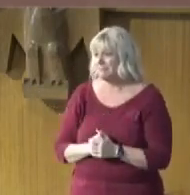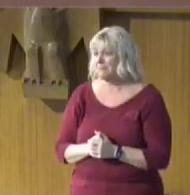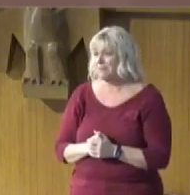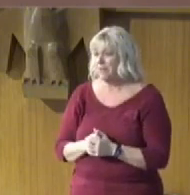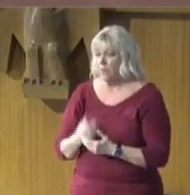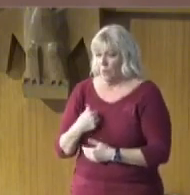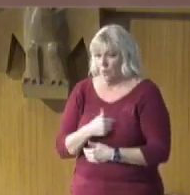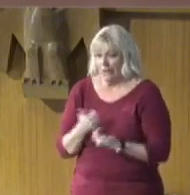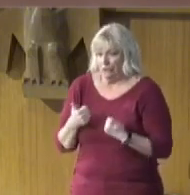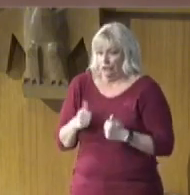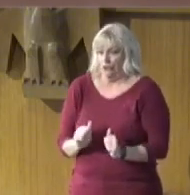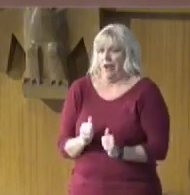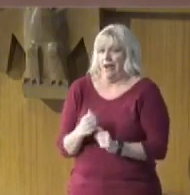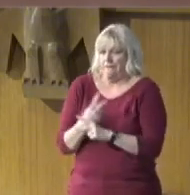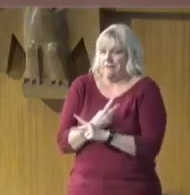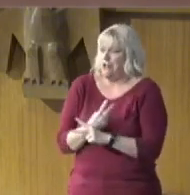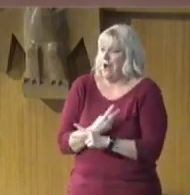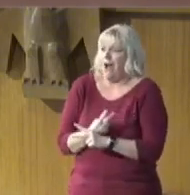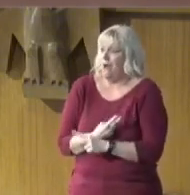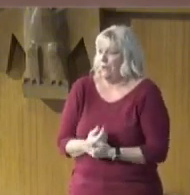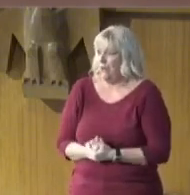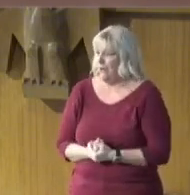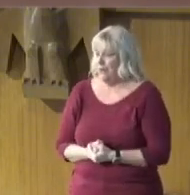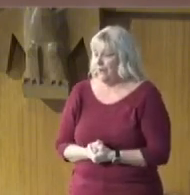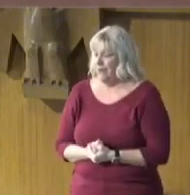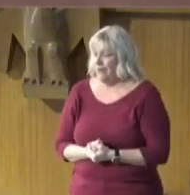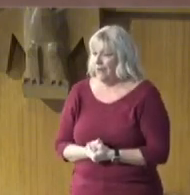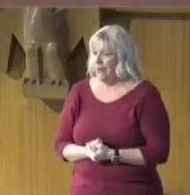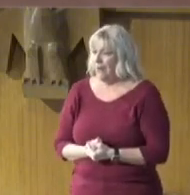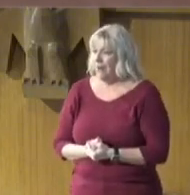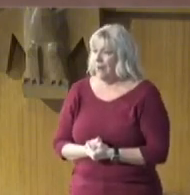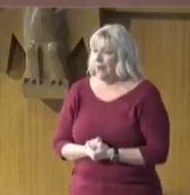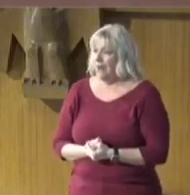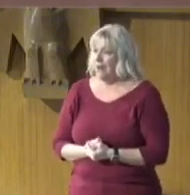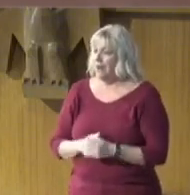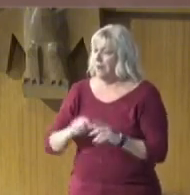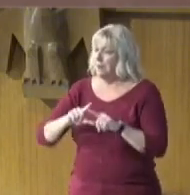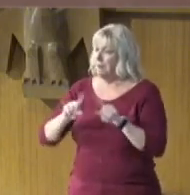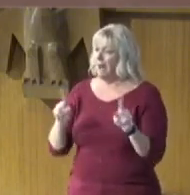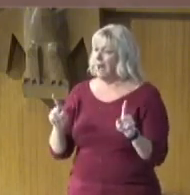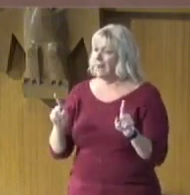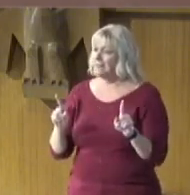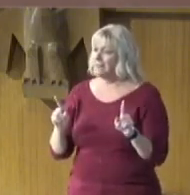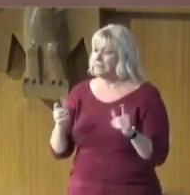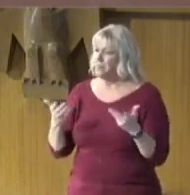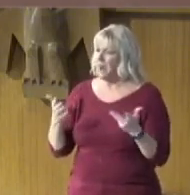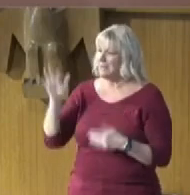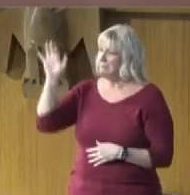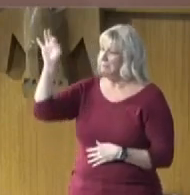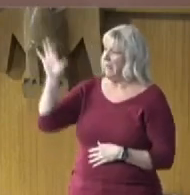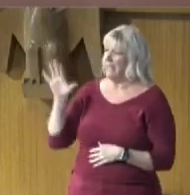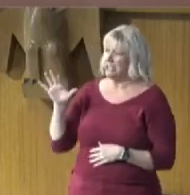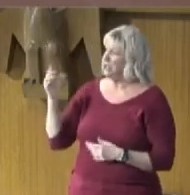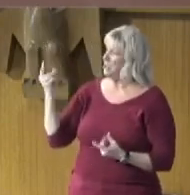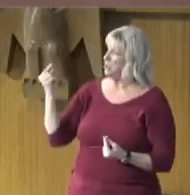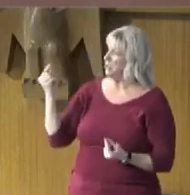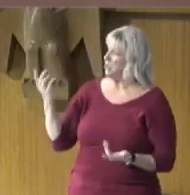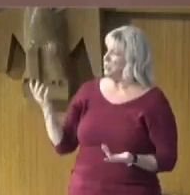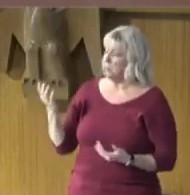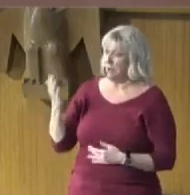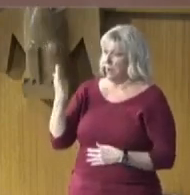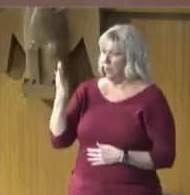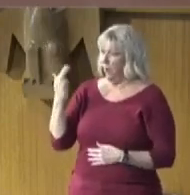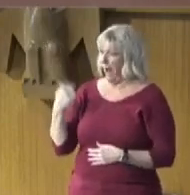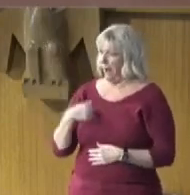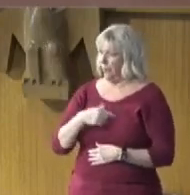trying to figure this out, which raises the question, so what does a pastor do, and why should we